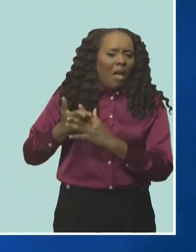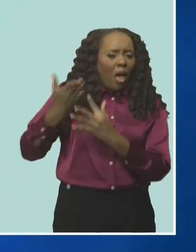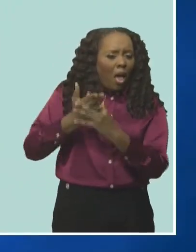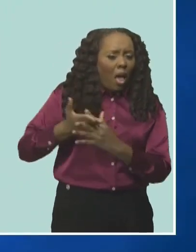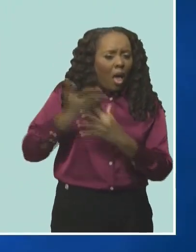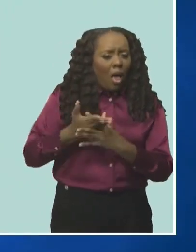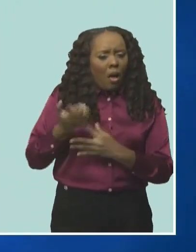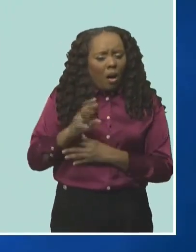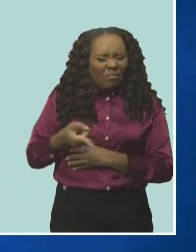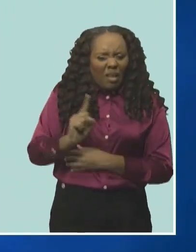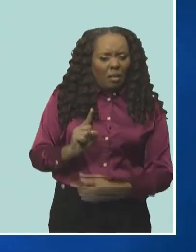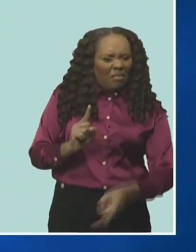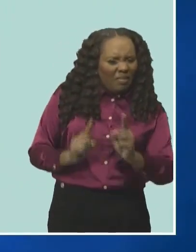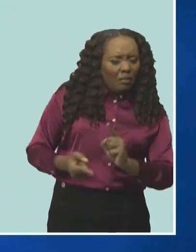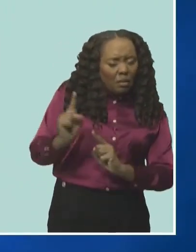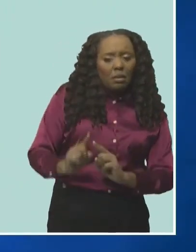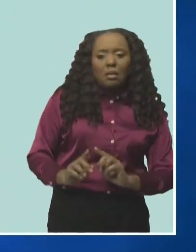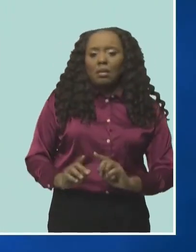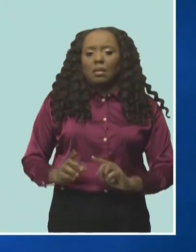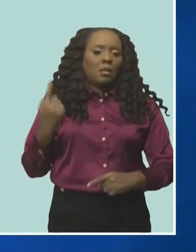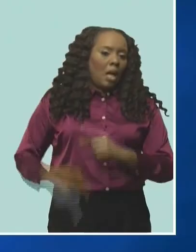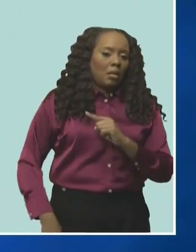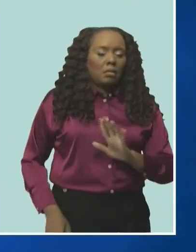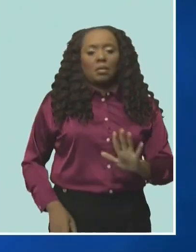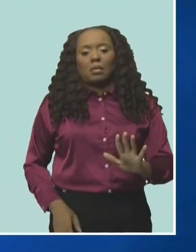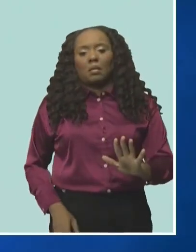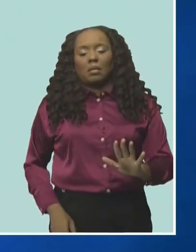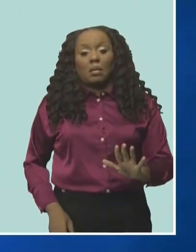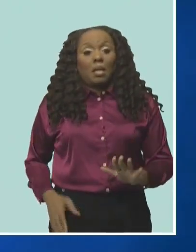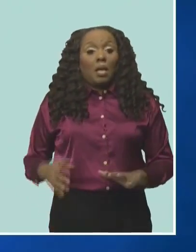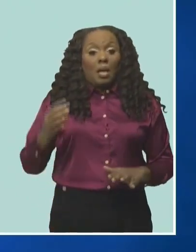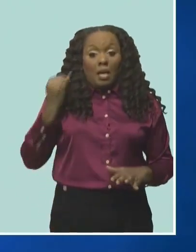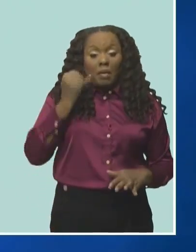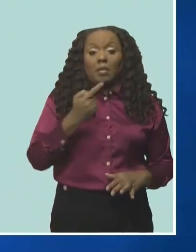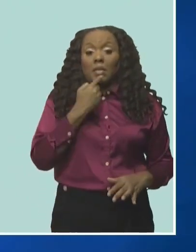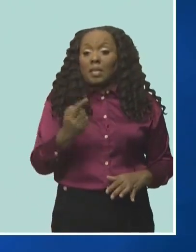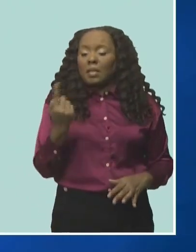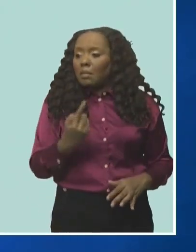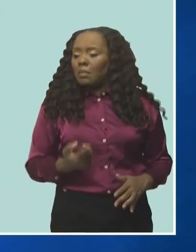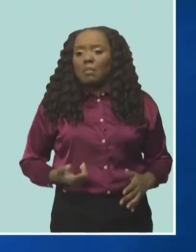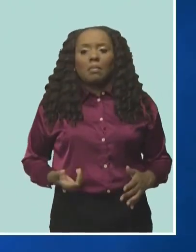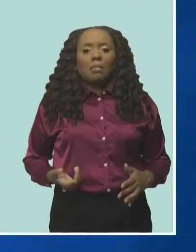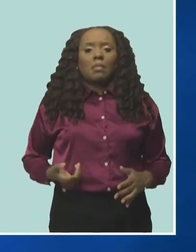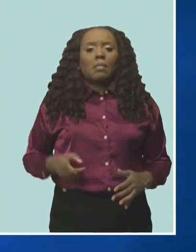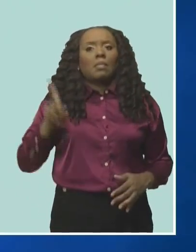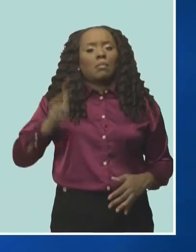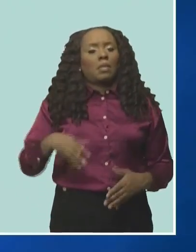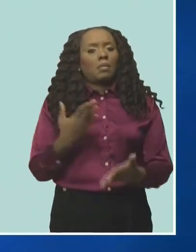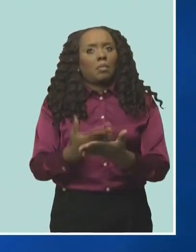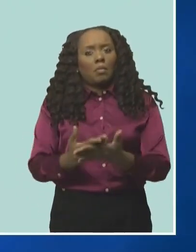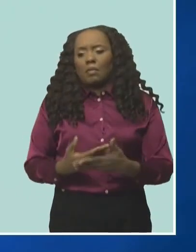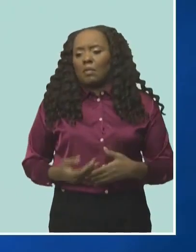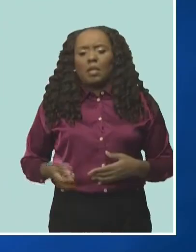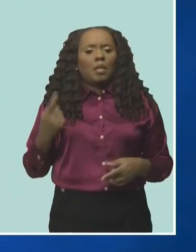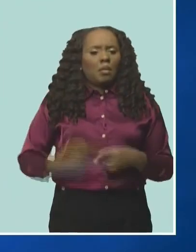malicious communication that you engage in, that you cannot prove, that is pornographic or that seeks to embarrass another.